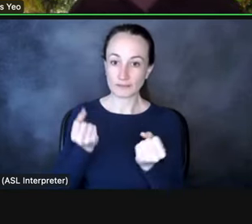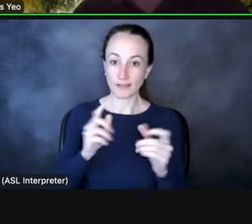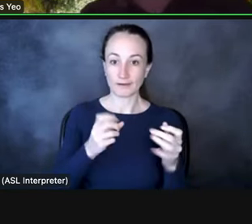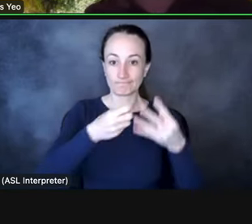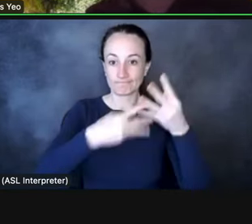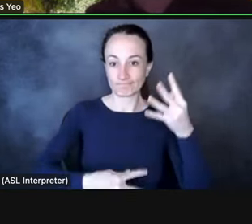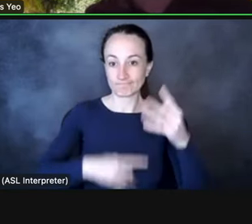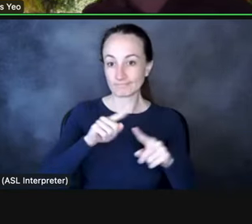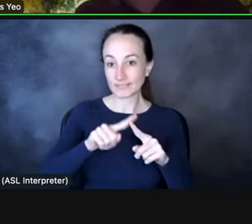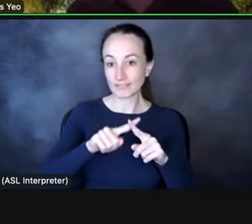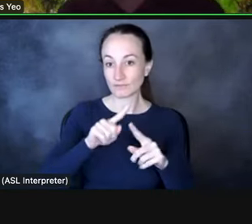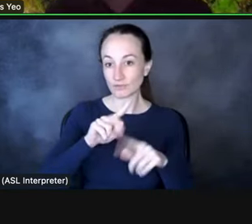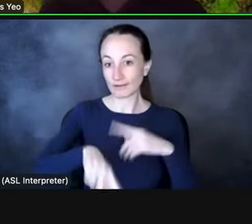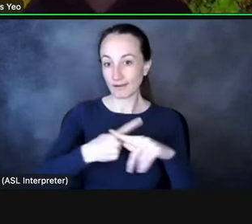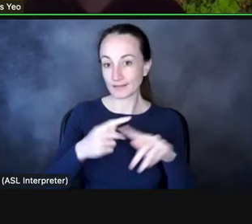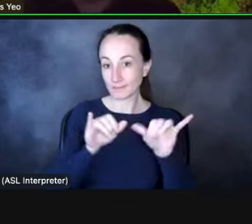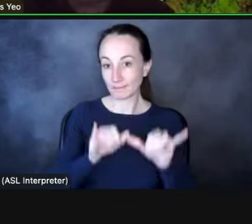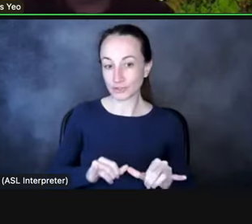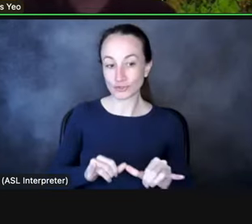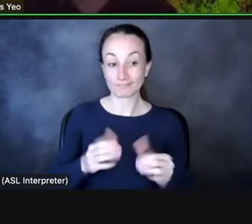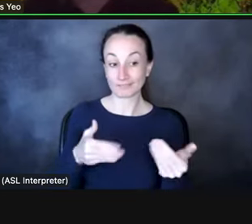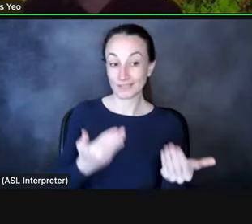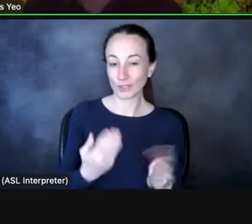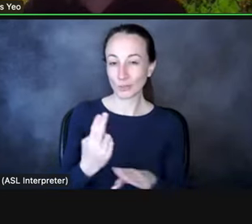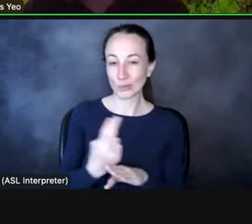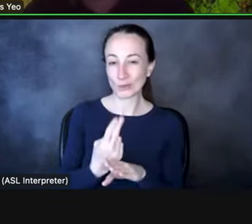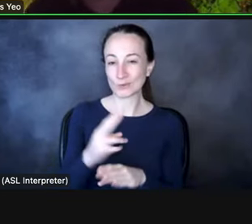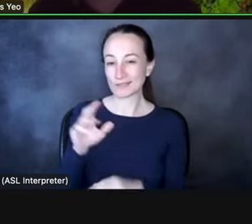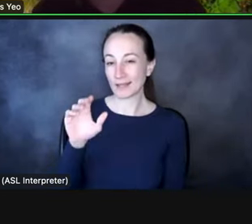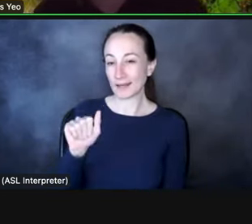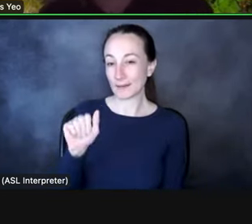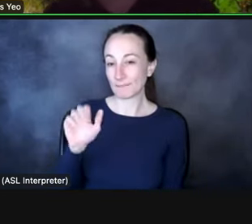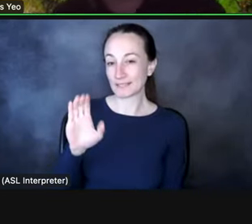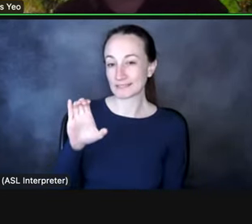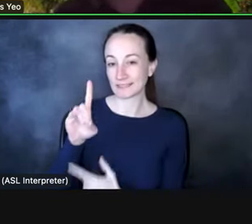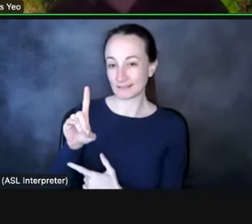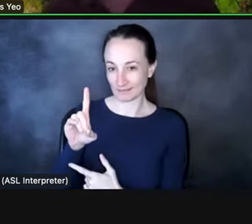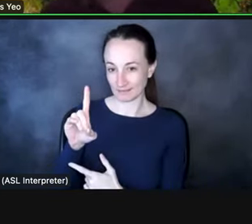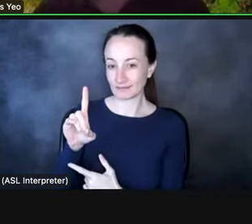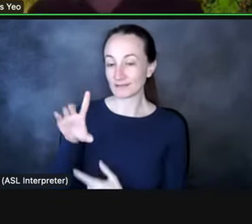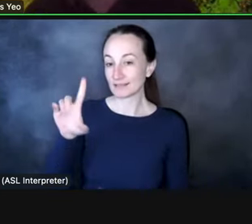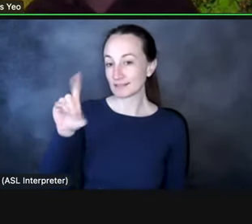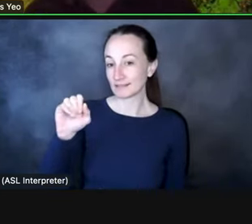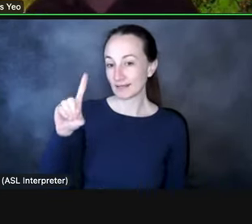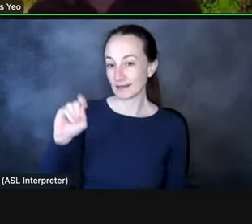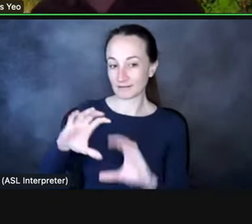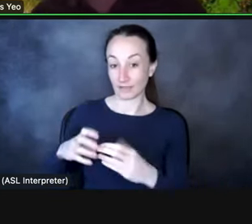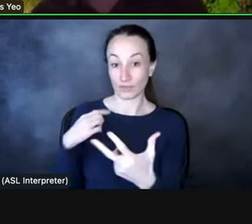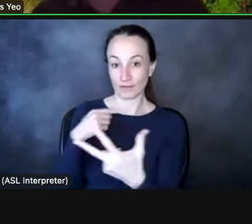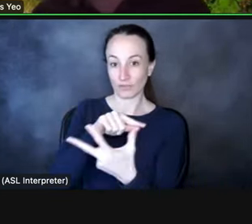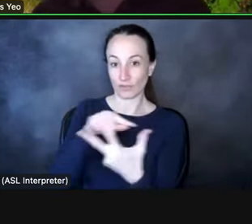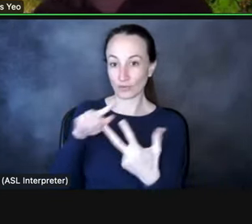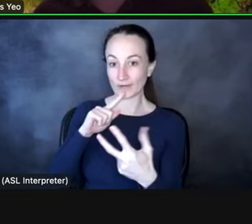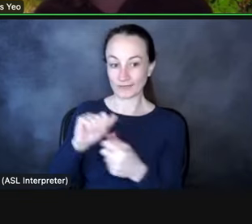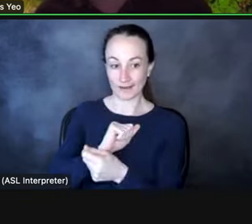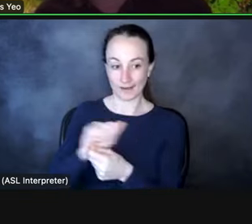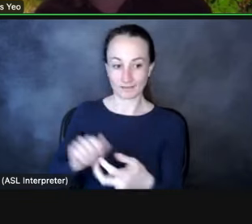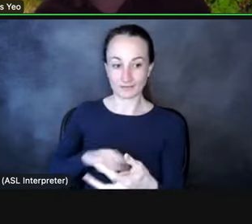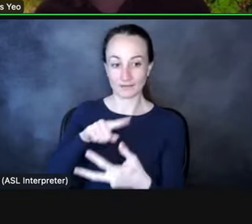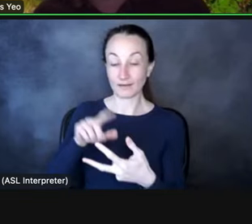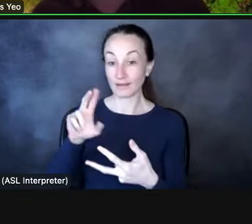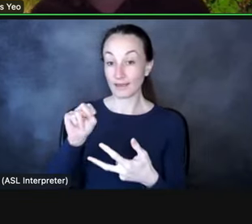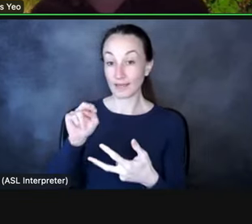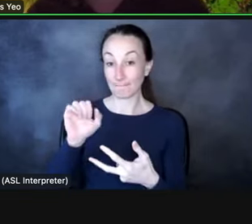So for this study, we use the ABCD dataset. There are three tasks in ABCD: MBAC, monetary incentive delay